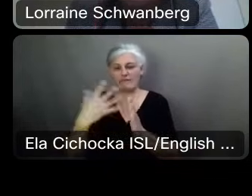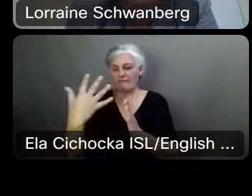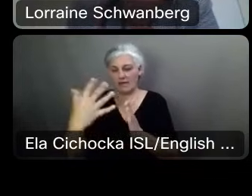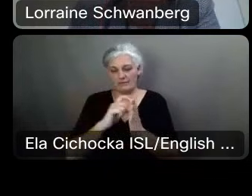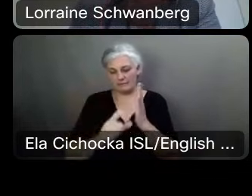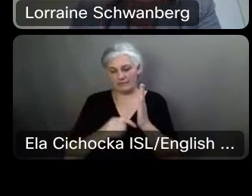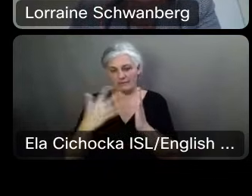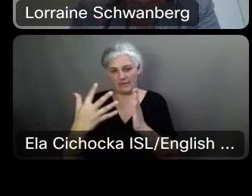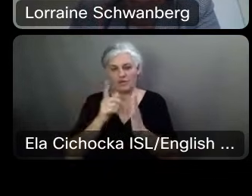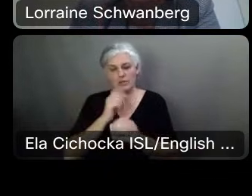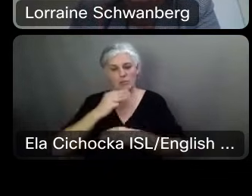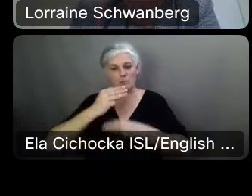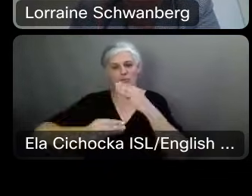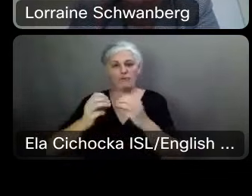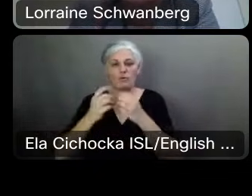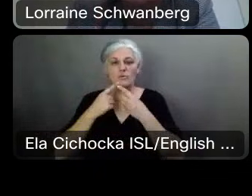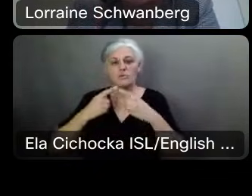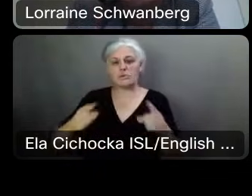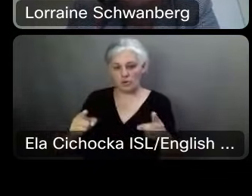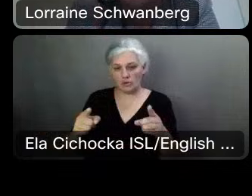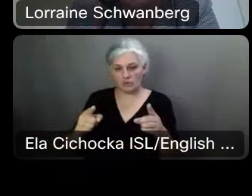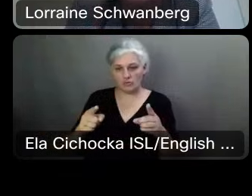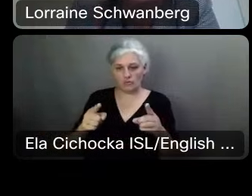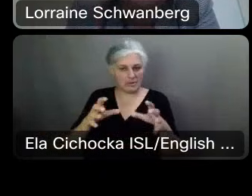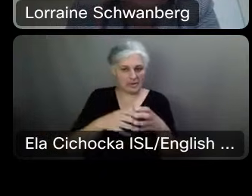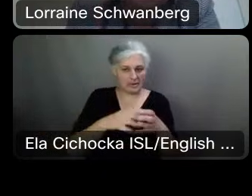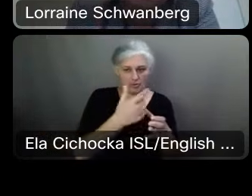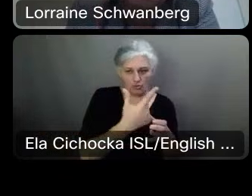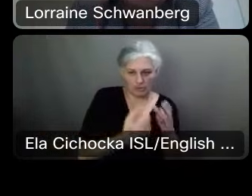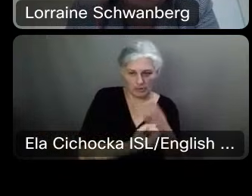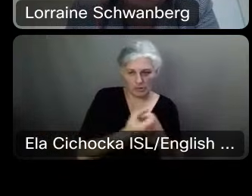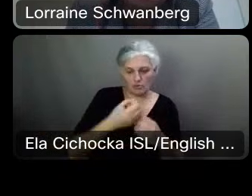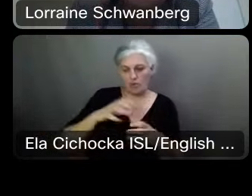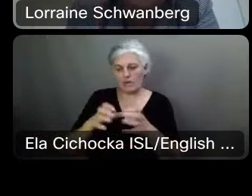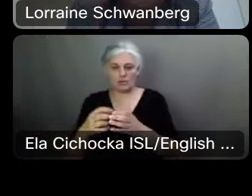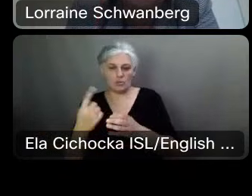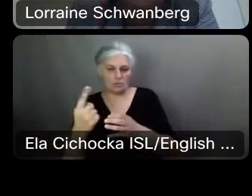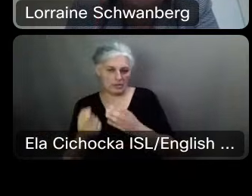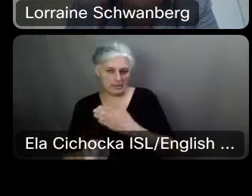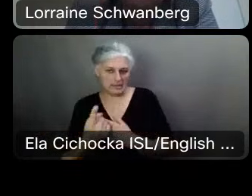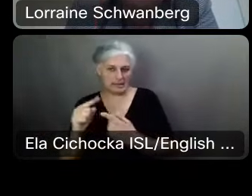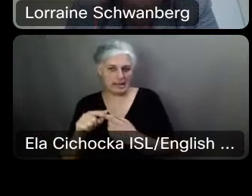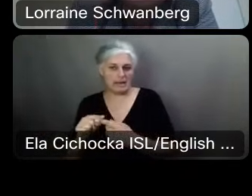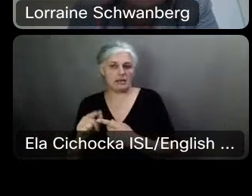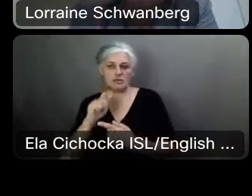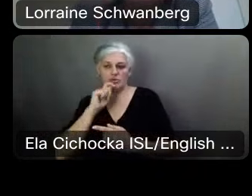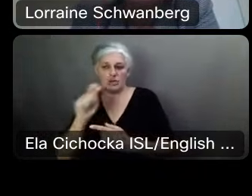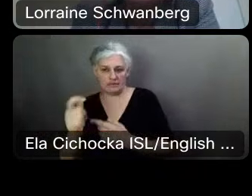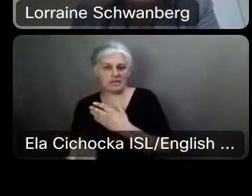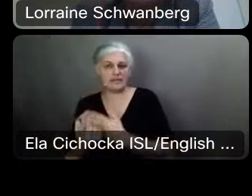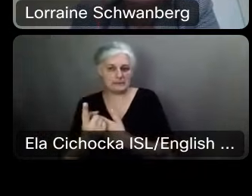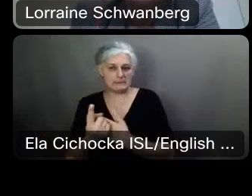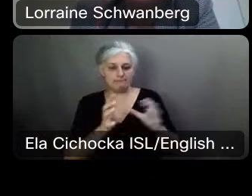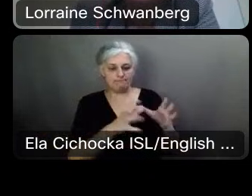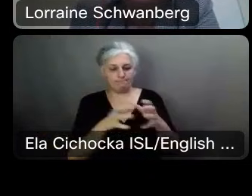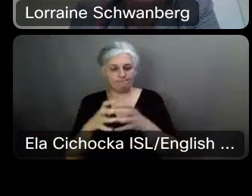process for open disclosure for those Category 2 incidents, Category 1 incidents, and notifiable incidents. We've tried